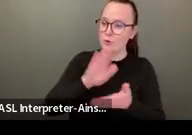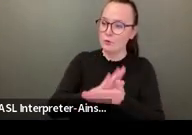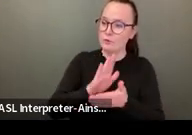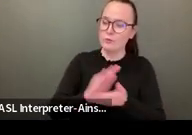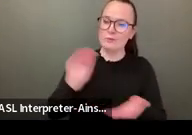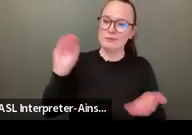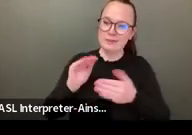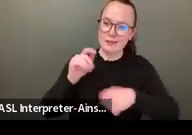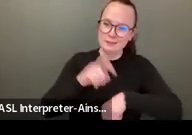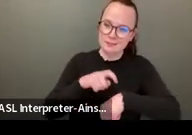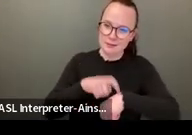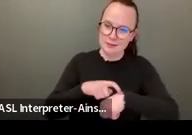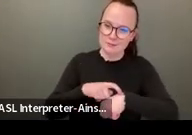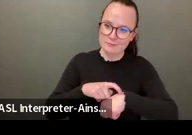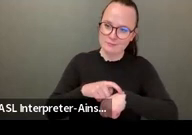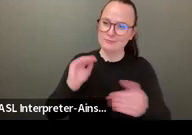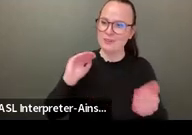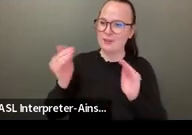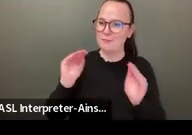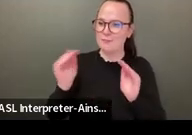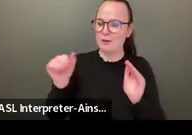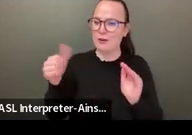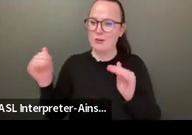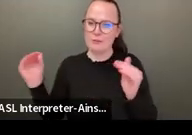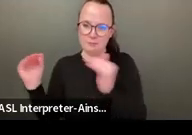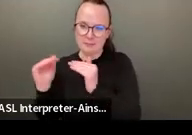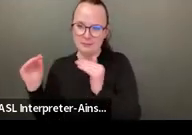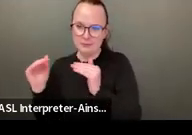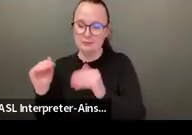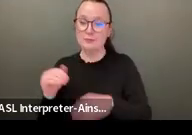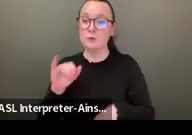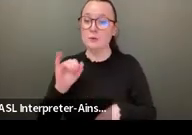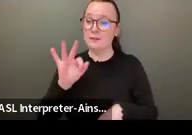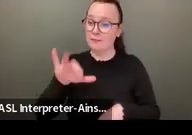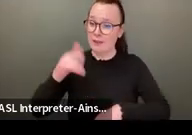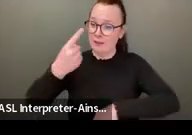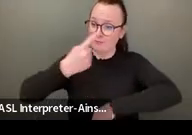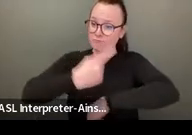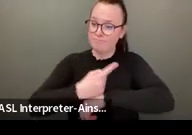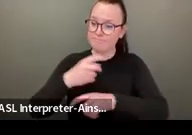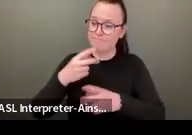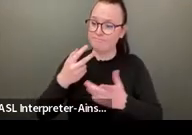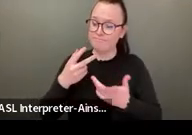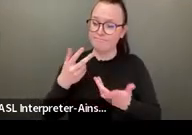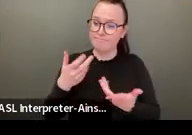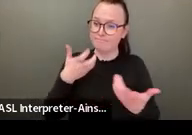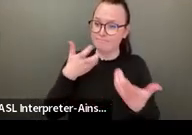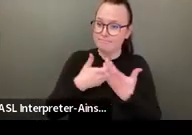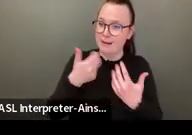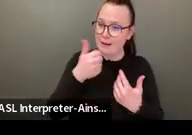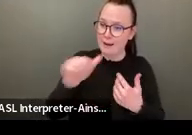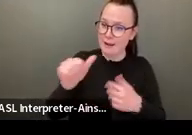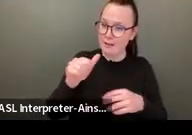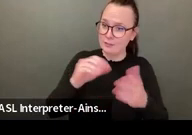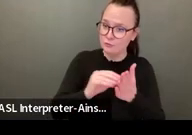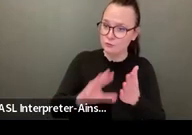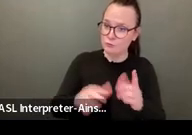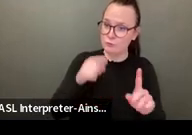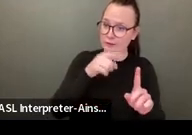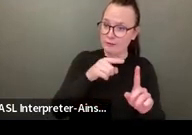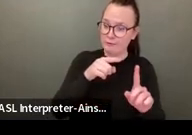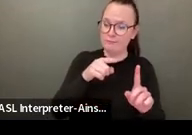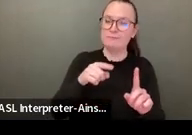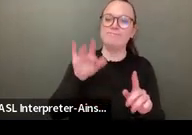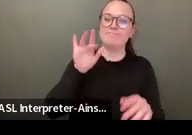So if abbreviated day applies to any of your students, click this link and go